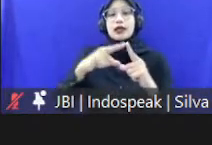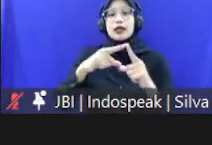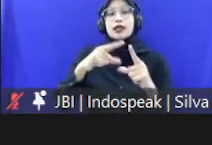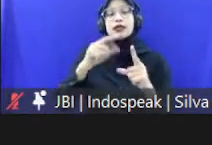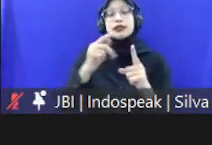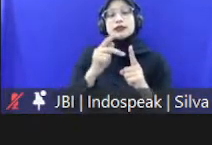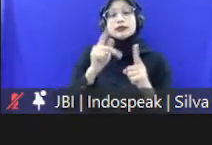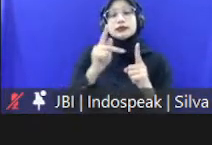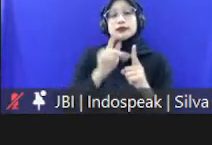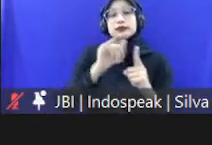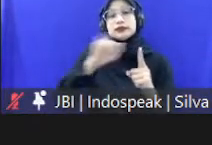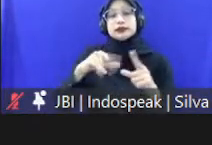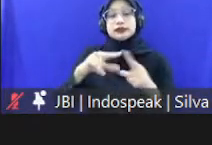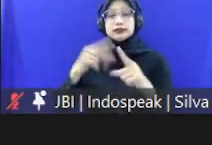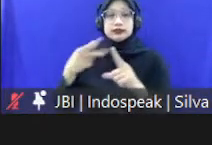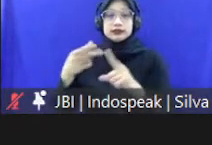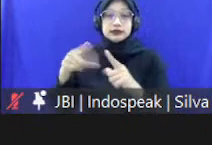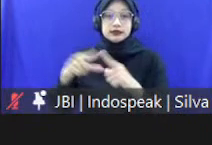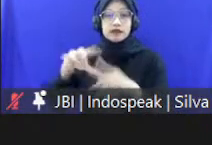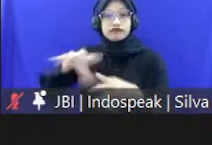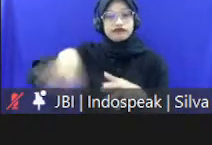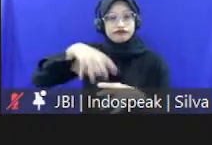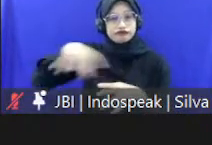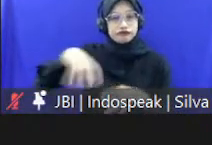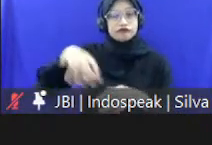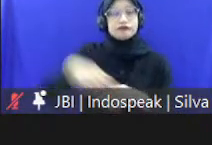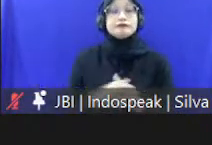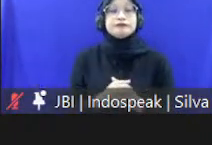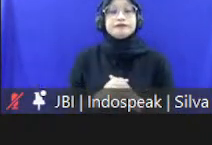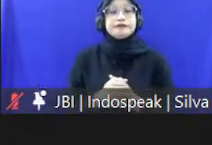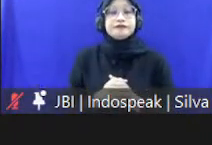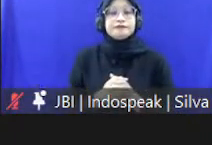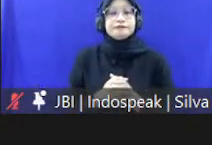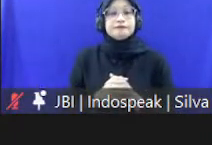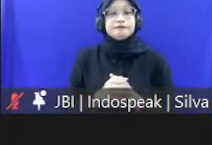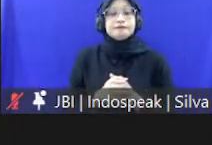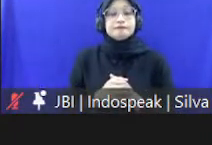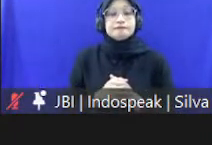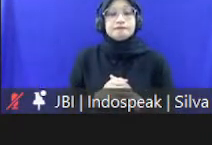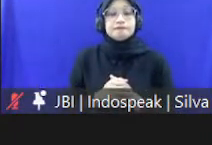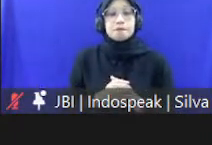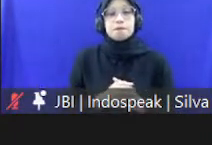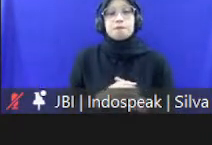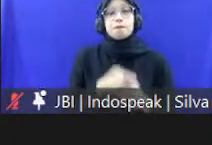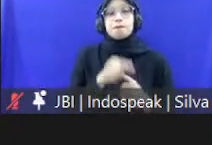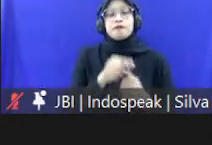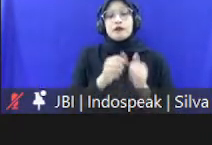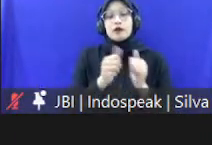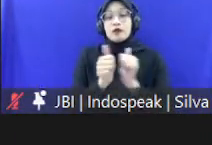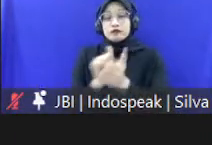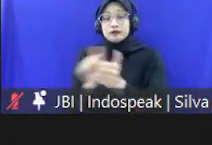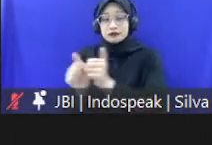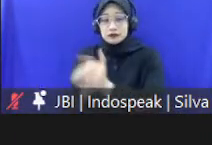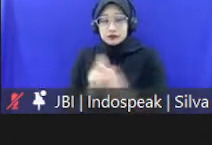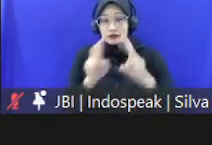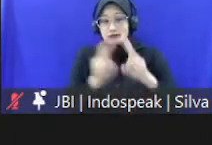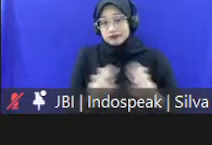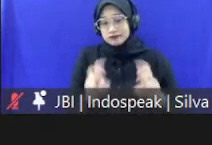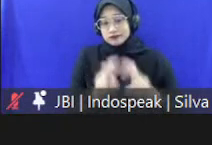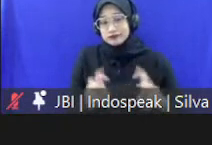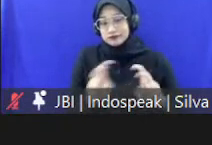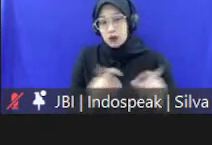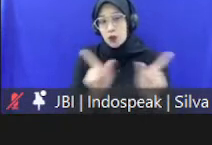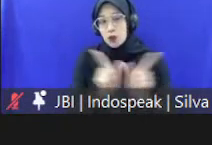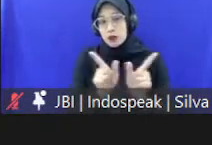So in summary, the ODD trial has successfully demonstrated high efficacy of Wolbachia infected